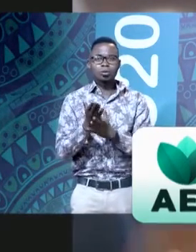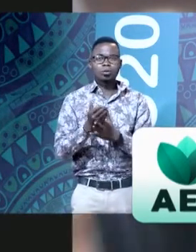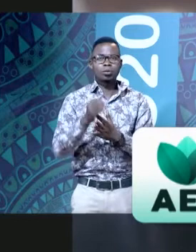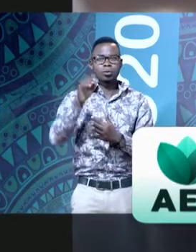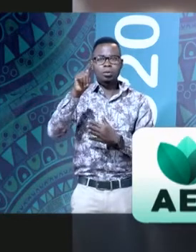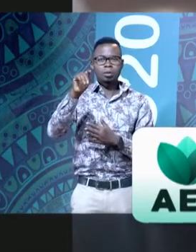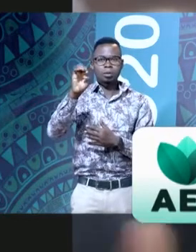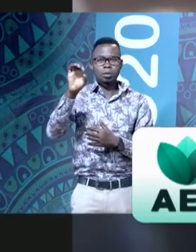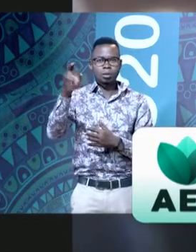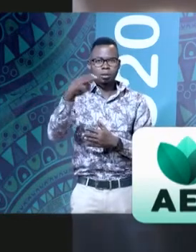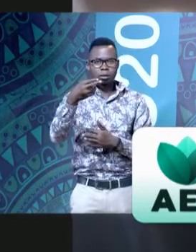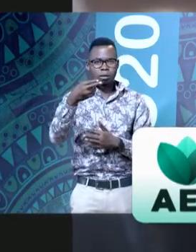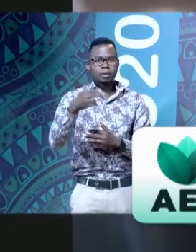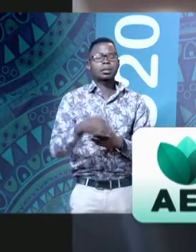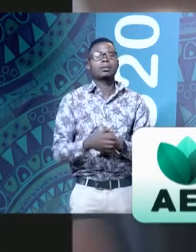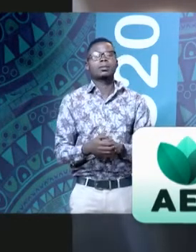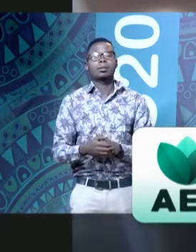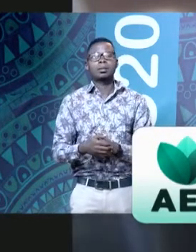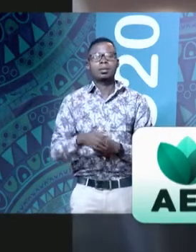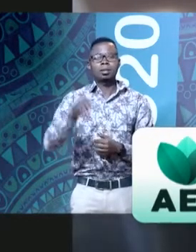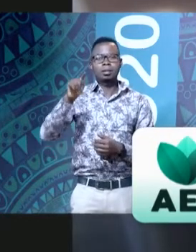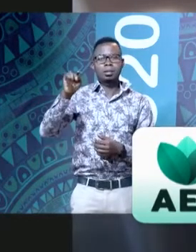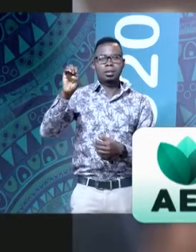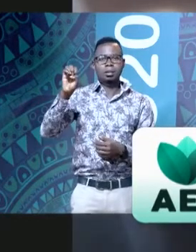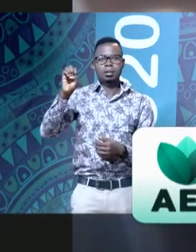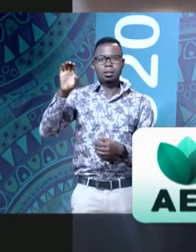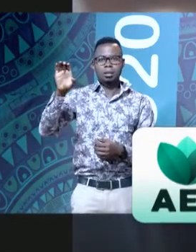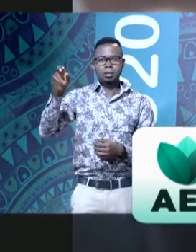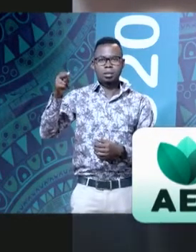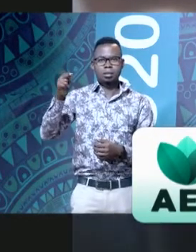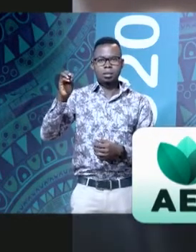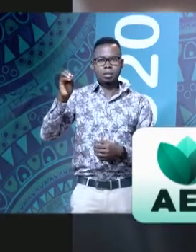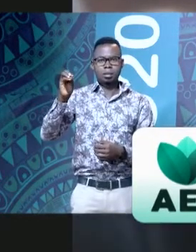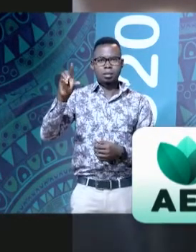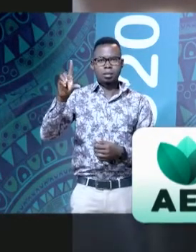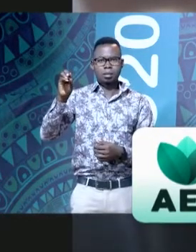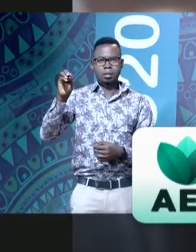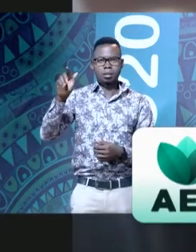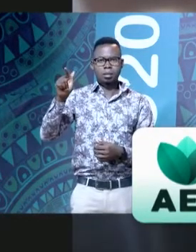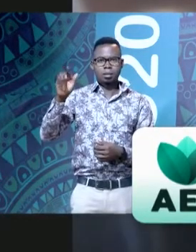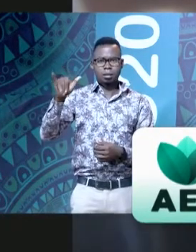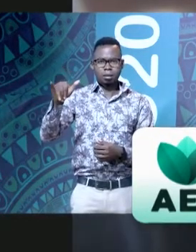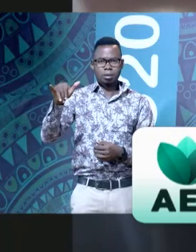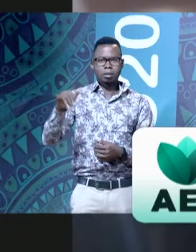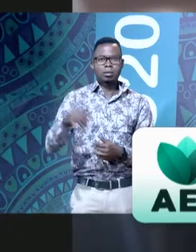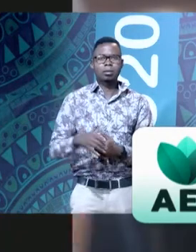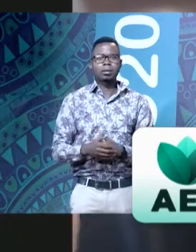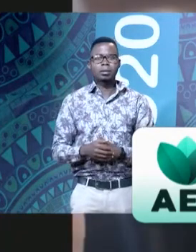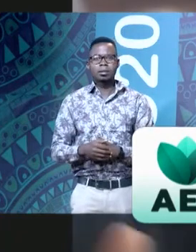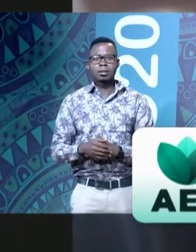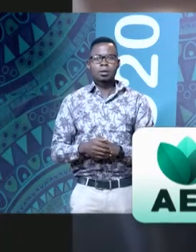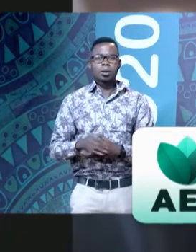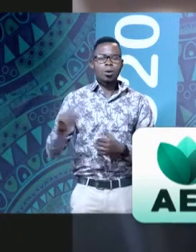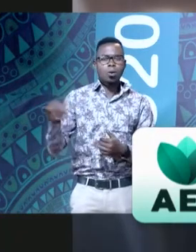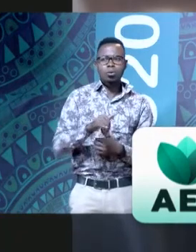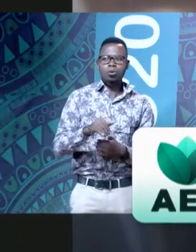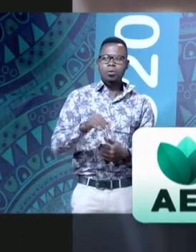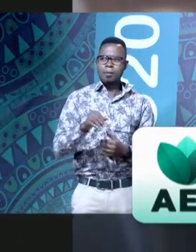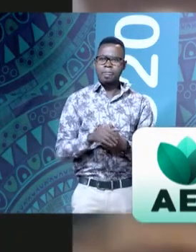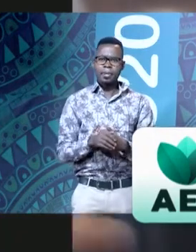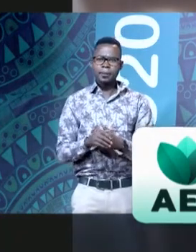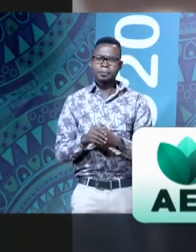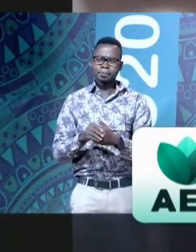of course, e-commerce has flourished now very much as Nigeria and other countries. E-commerce, e-trade, the